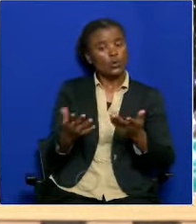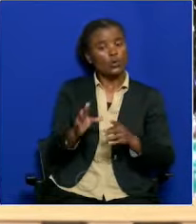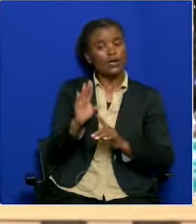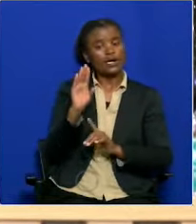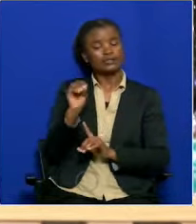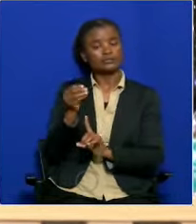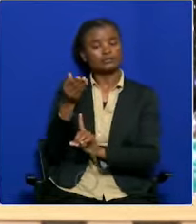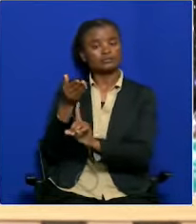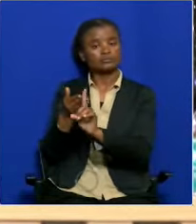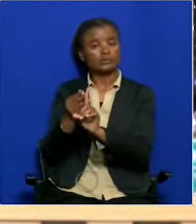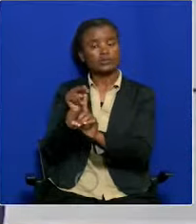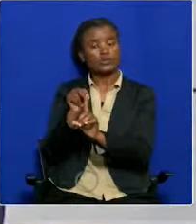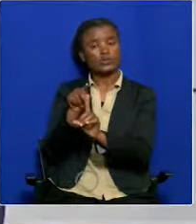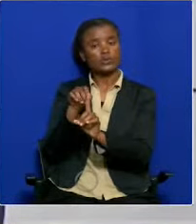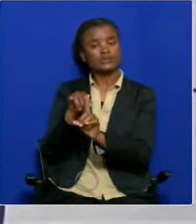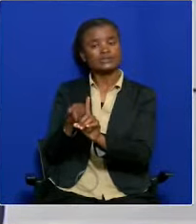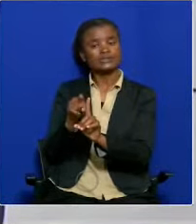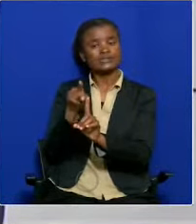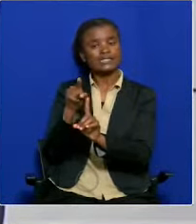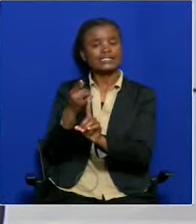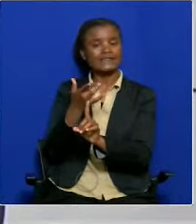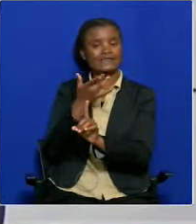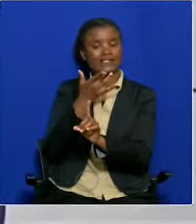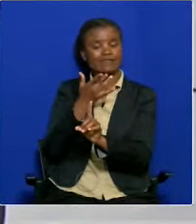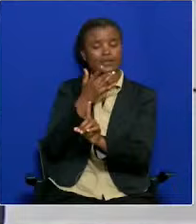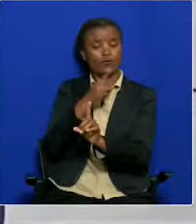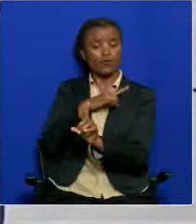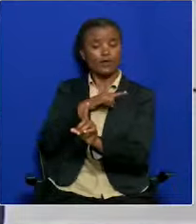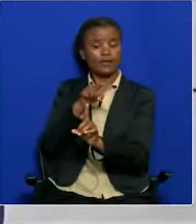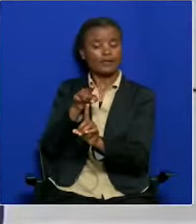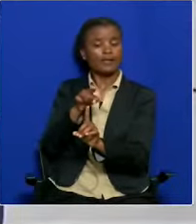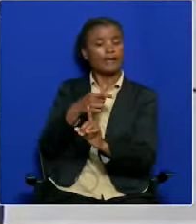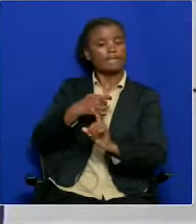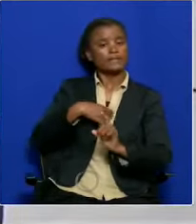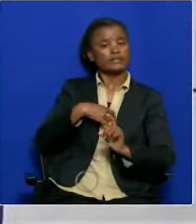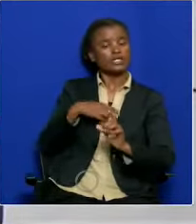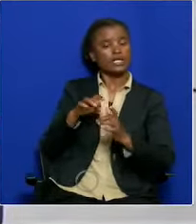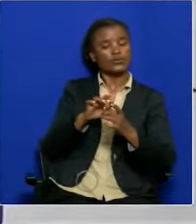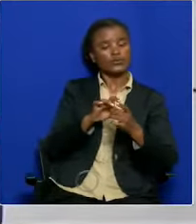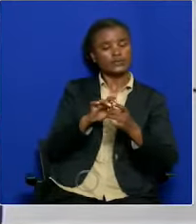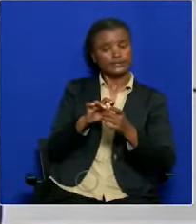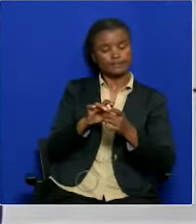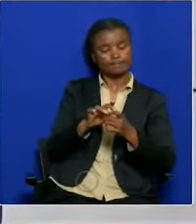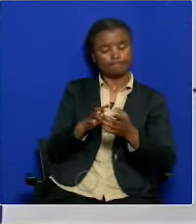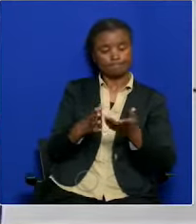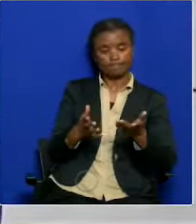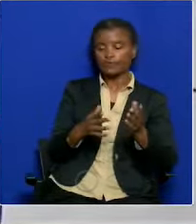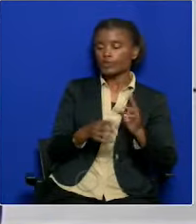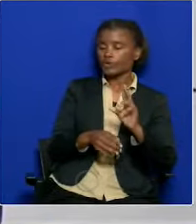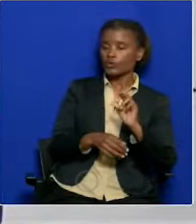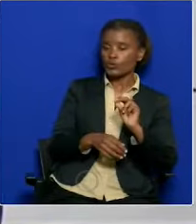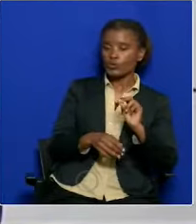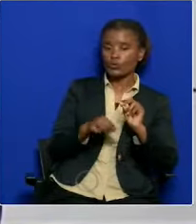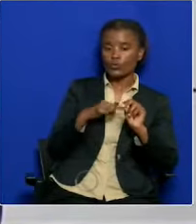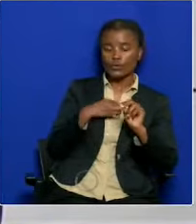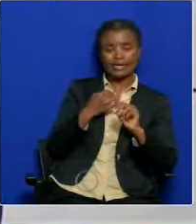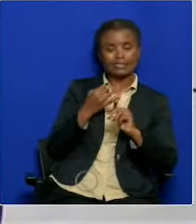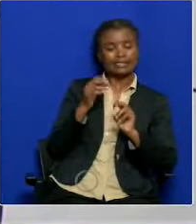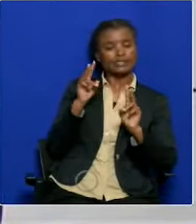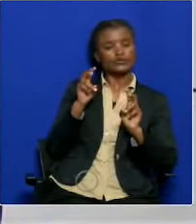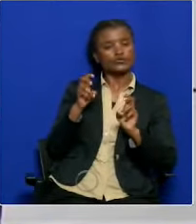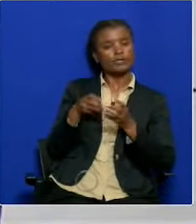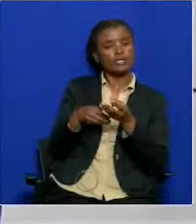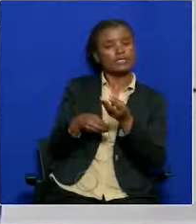with Mr. Matlala? No, mostly issues of extortion, if you can check even at my statement, is